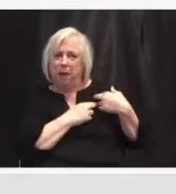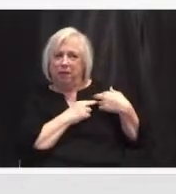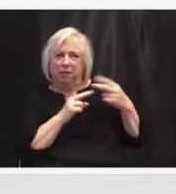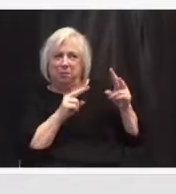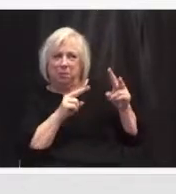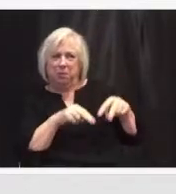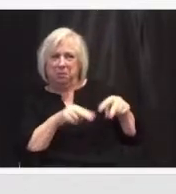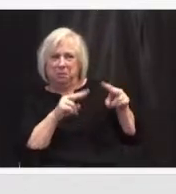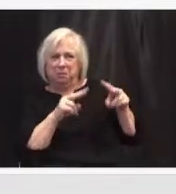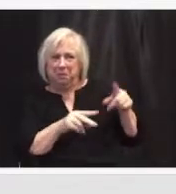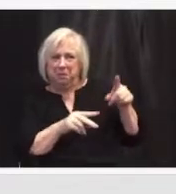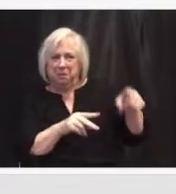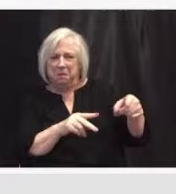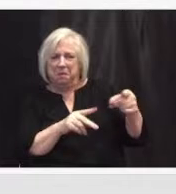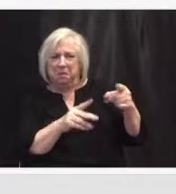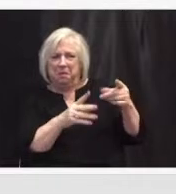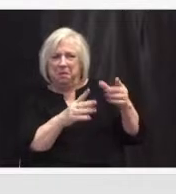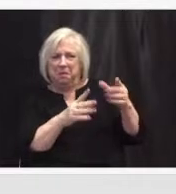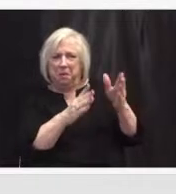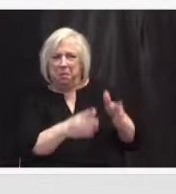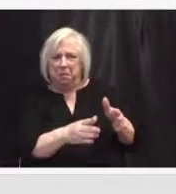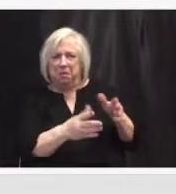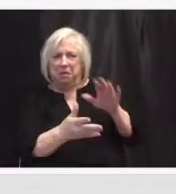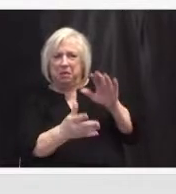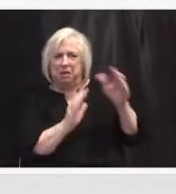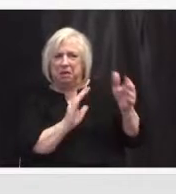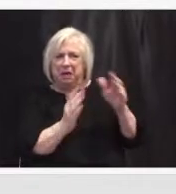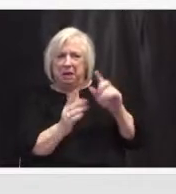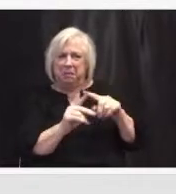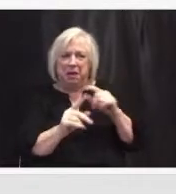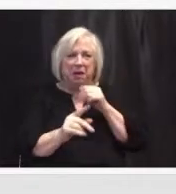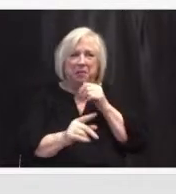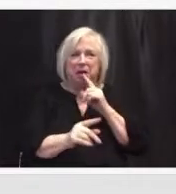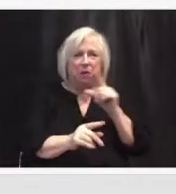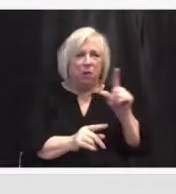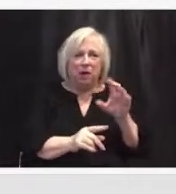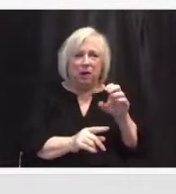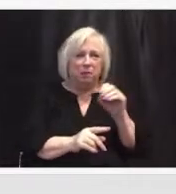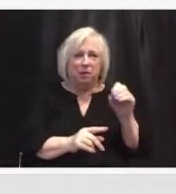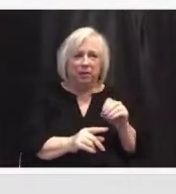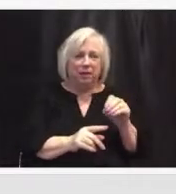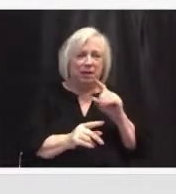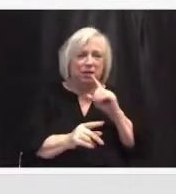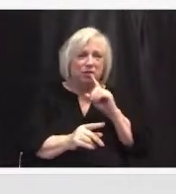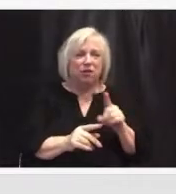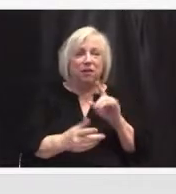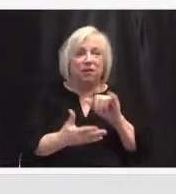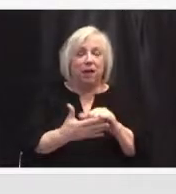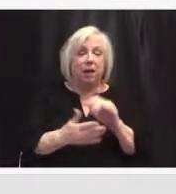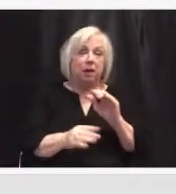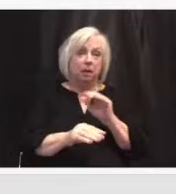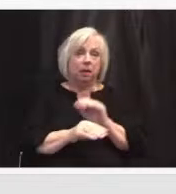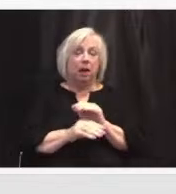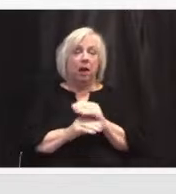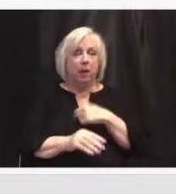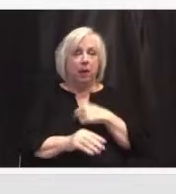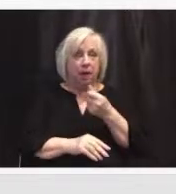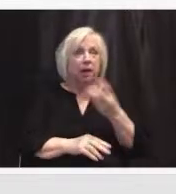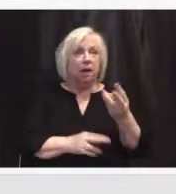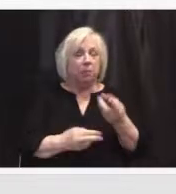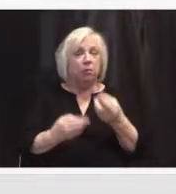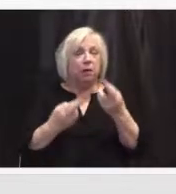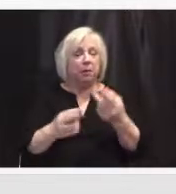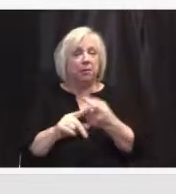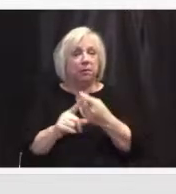seem, but I'm not 100% certain of that. Tonight, we had a couple of recommendations